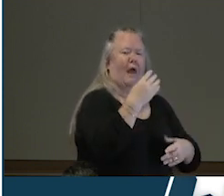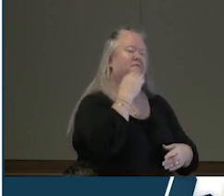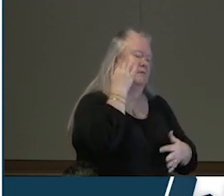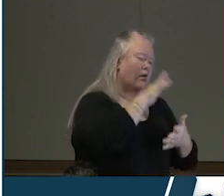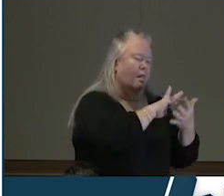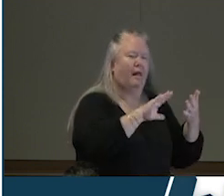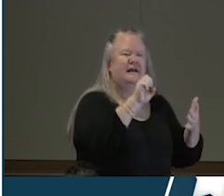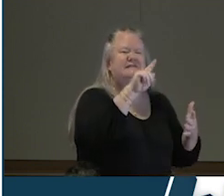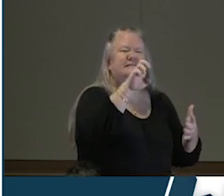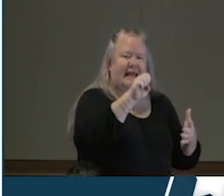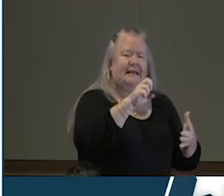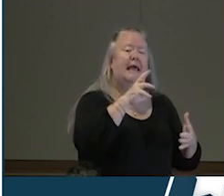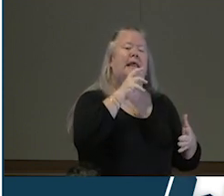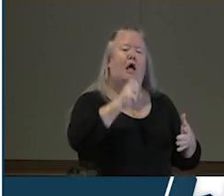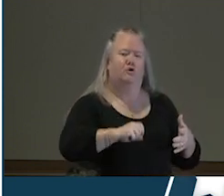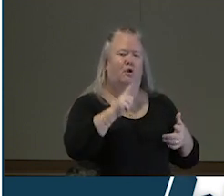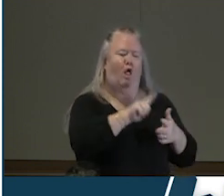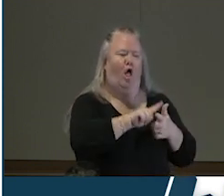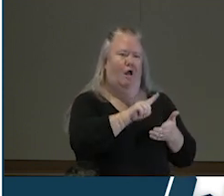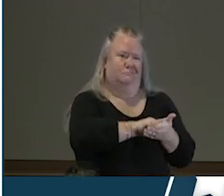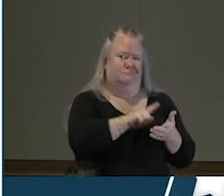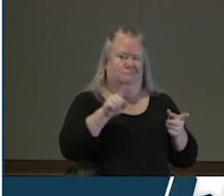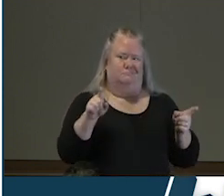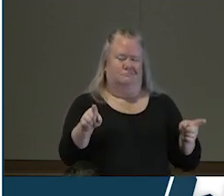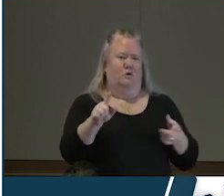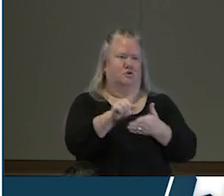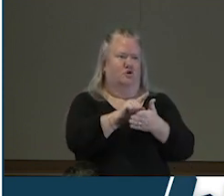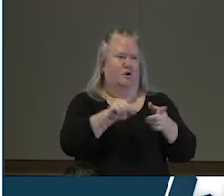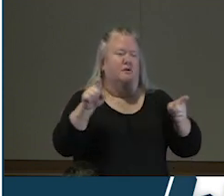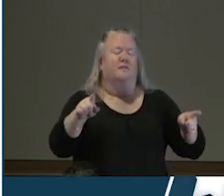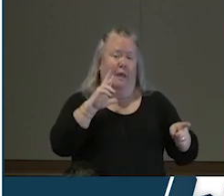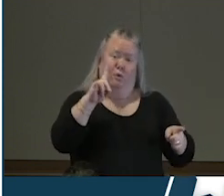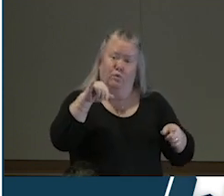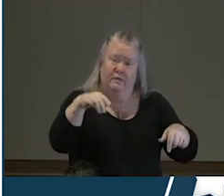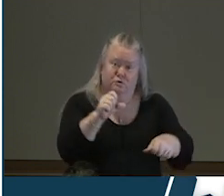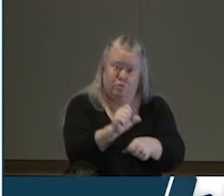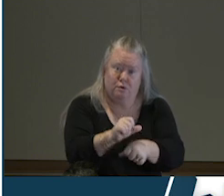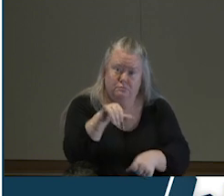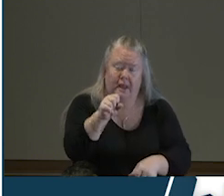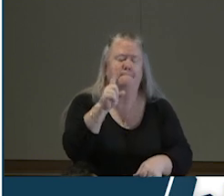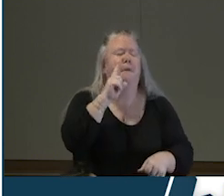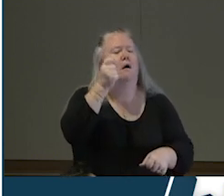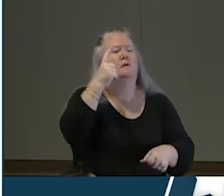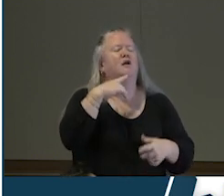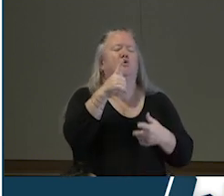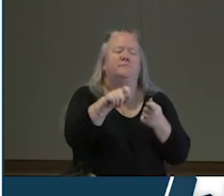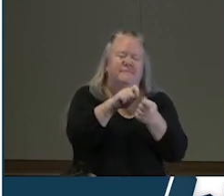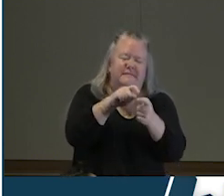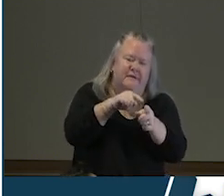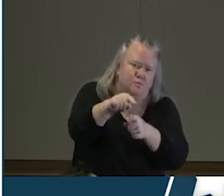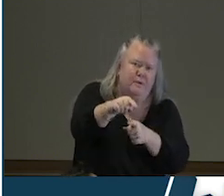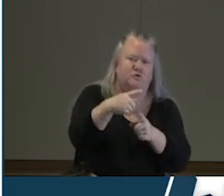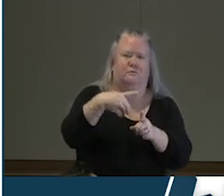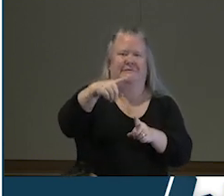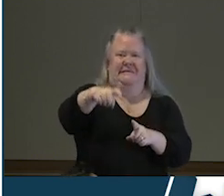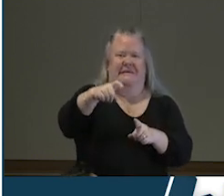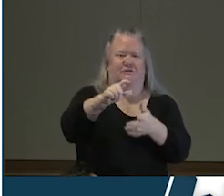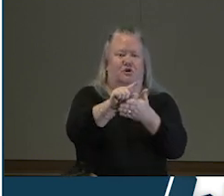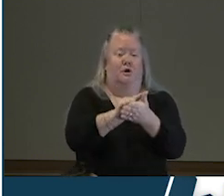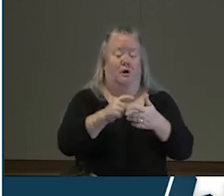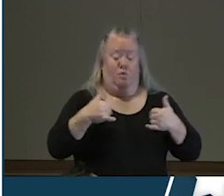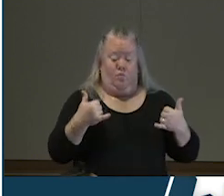elder law. So you'll find estate and elder law attorneys that'll do this work, or you'll find a specific special needs attorney. We actually,